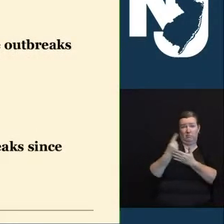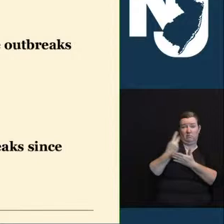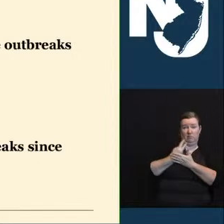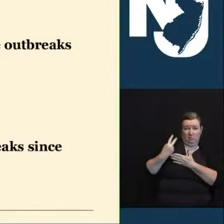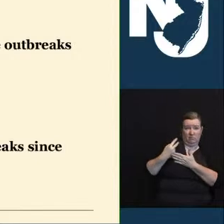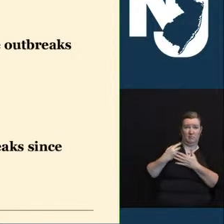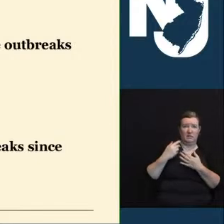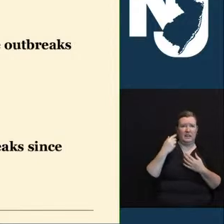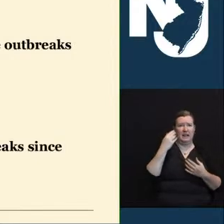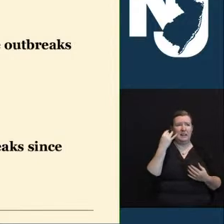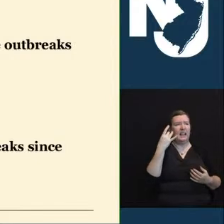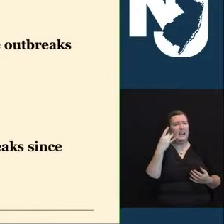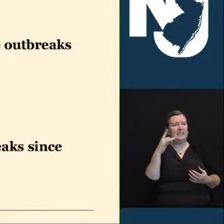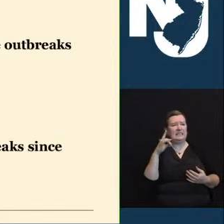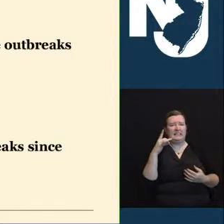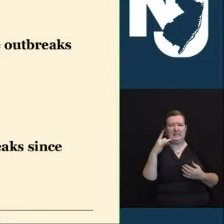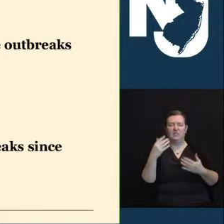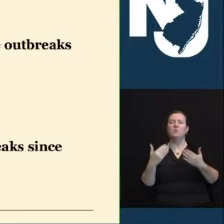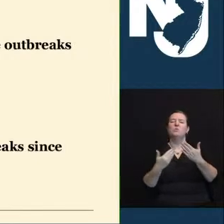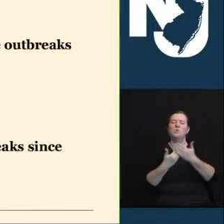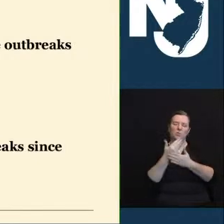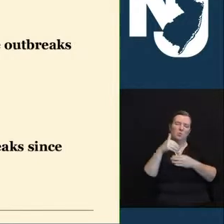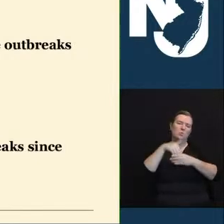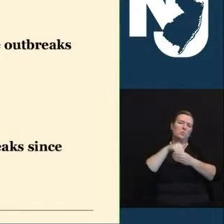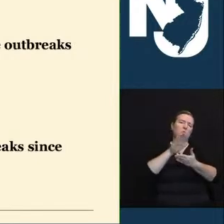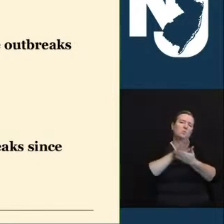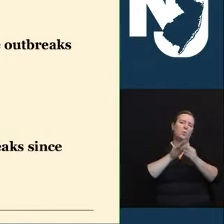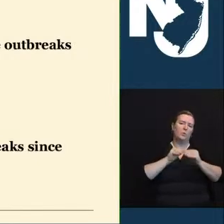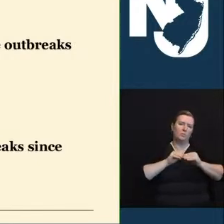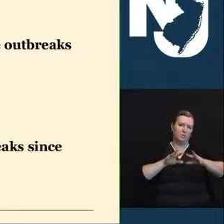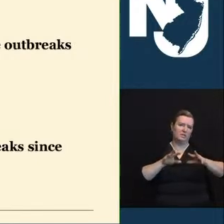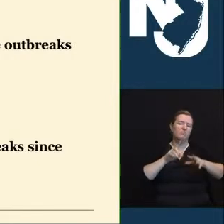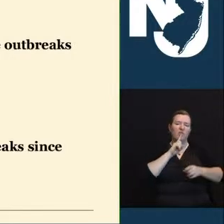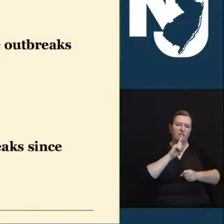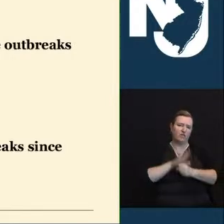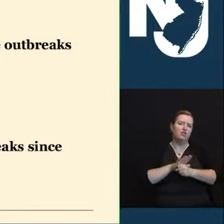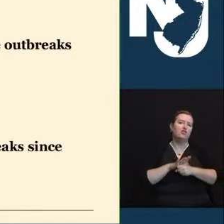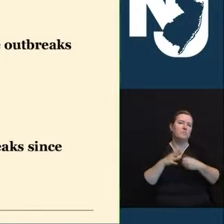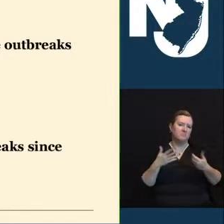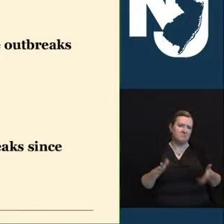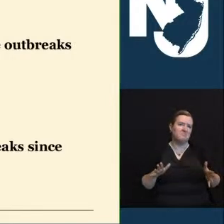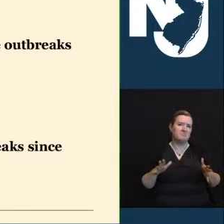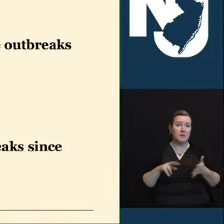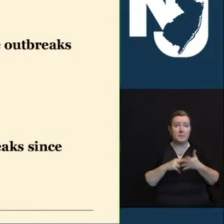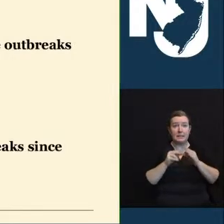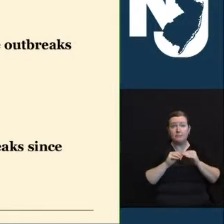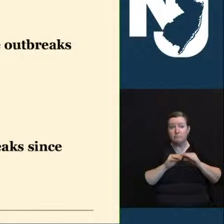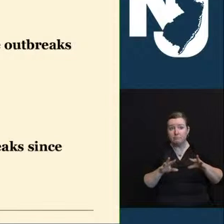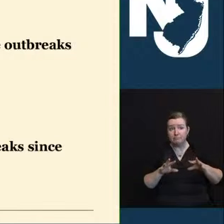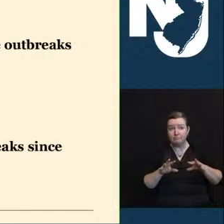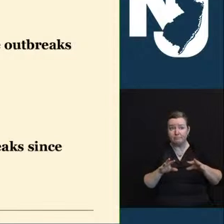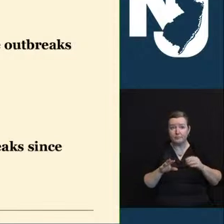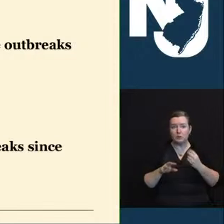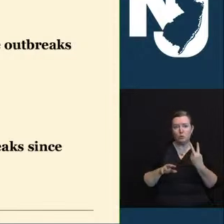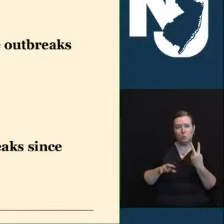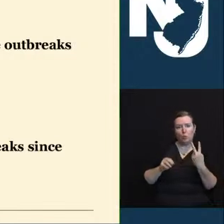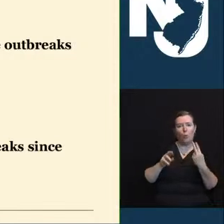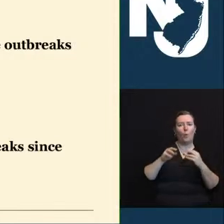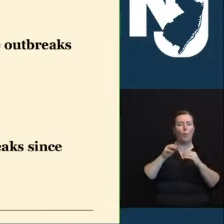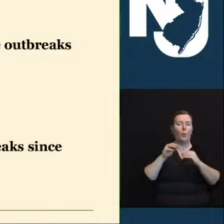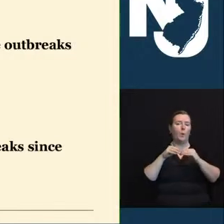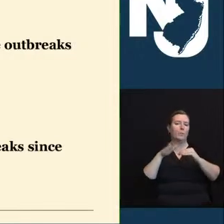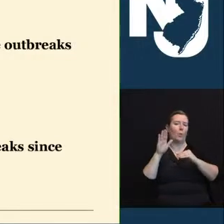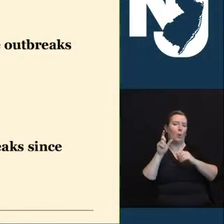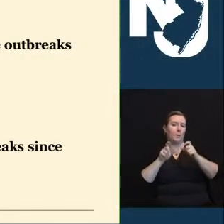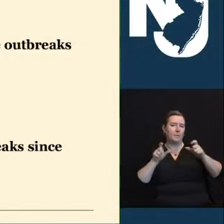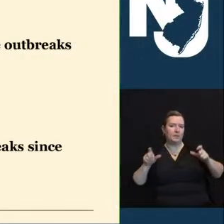new in-school outbreaks that have been confirmed. Those are 2 or more cases, by the way, epidemiologically linked to